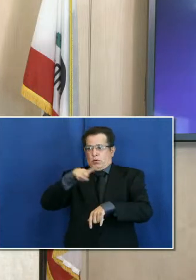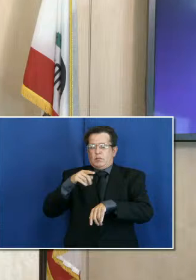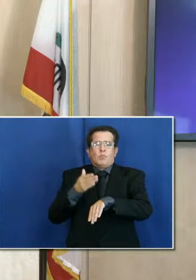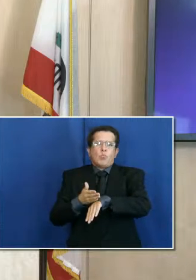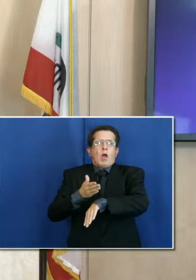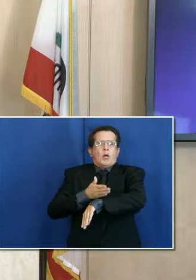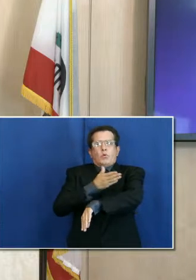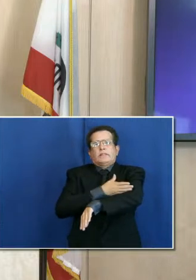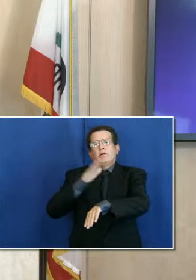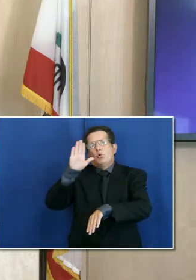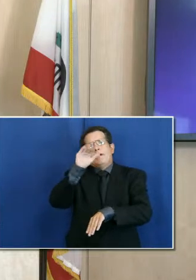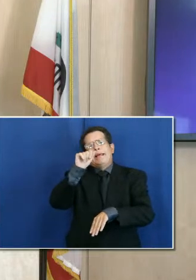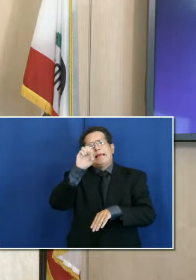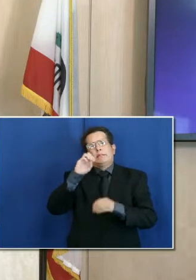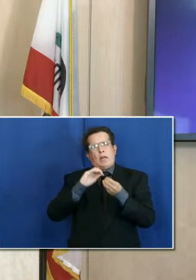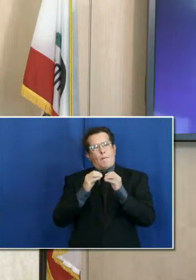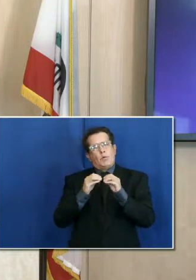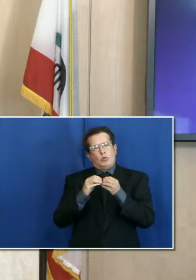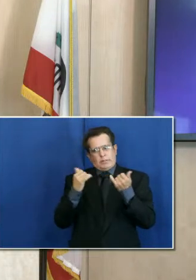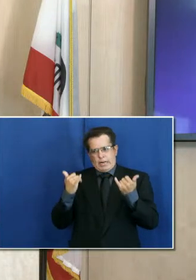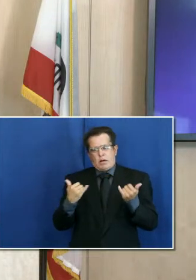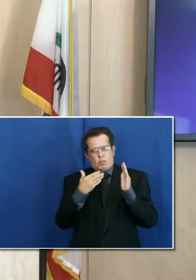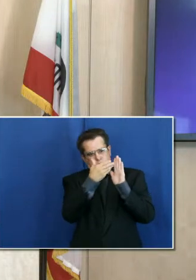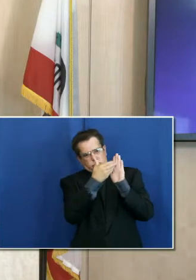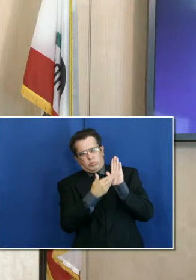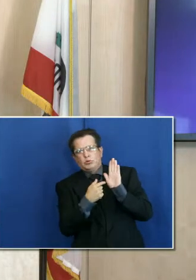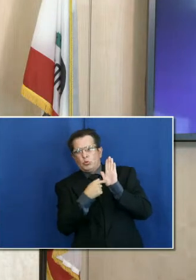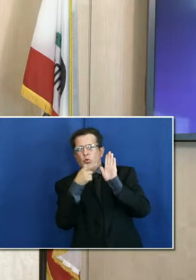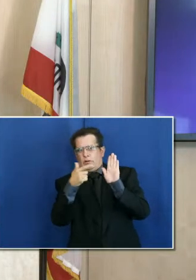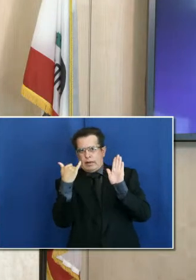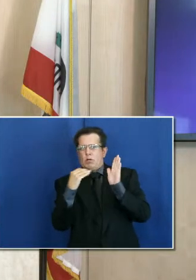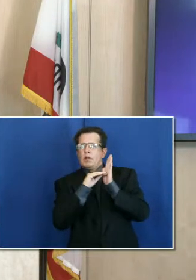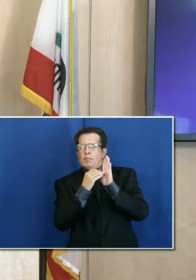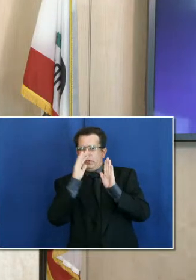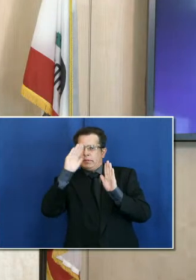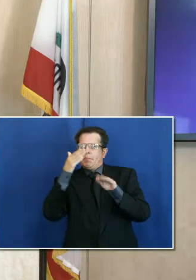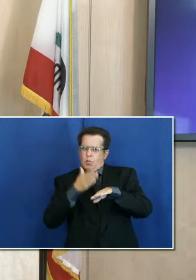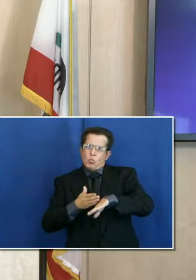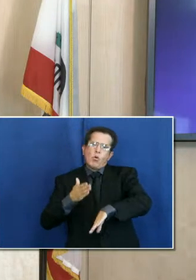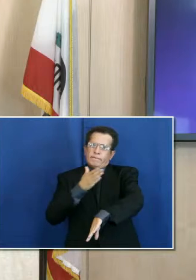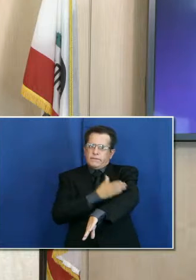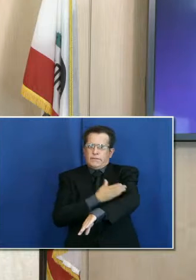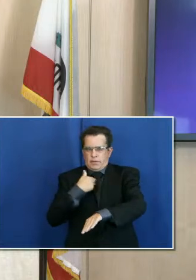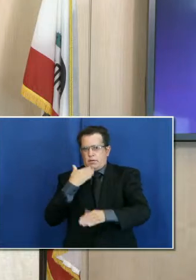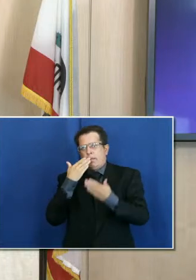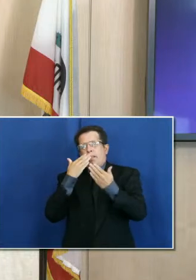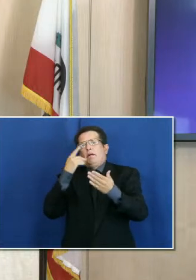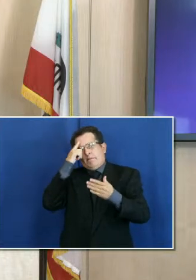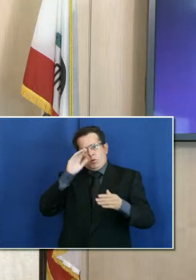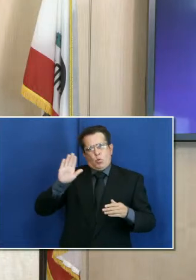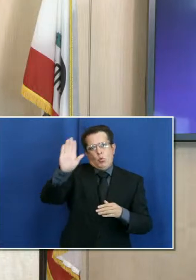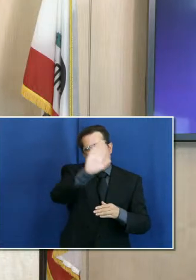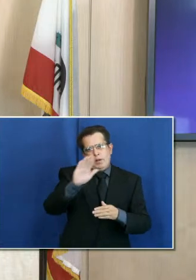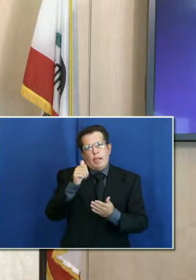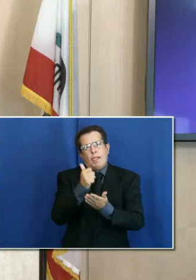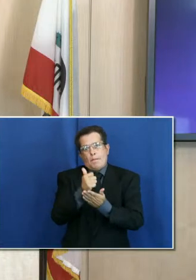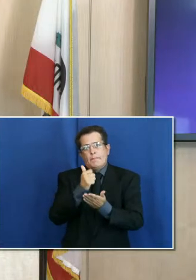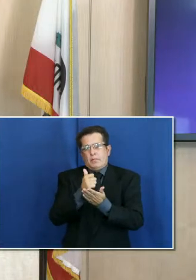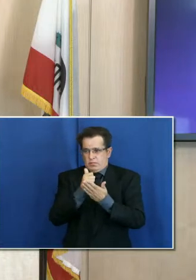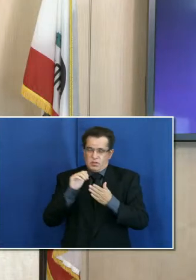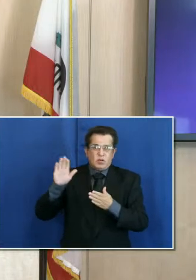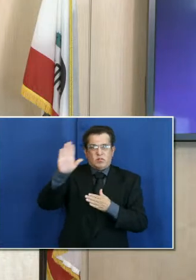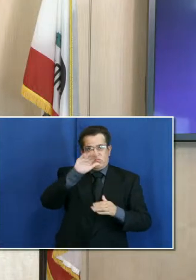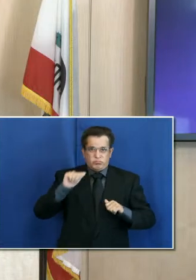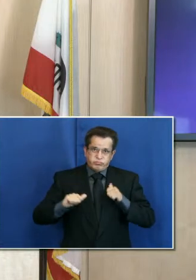our case numbers. Things definitely are improving, and that's because of your efforts and that of many others who have